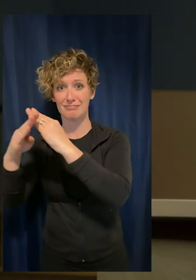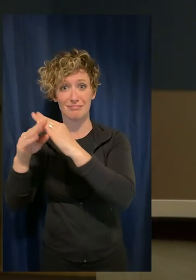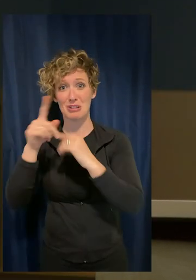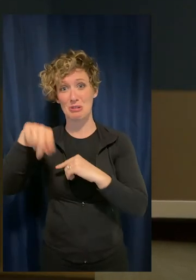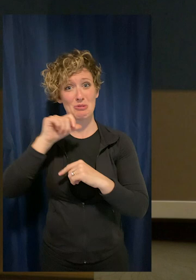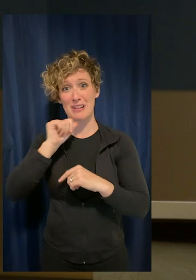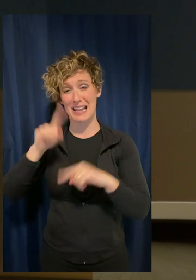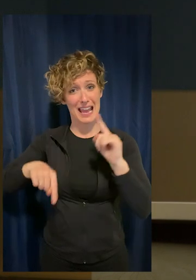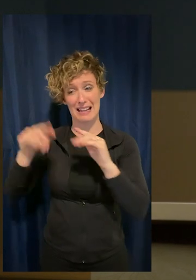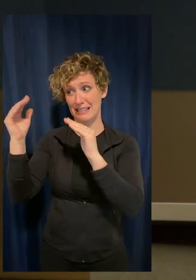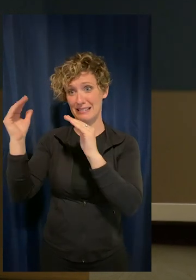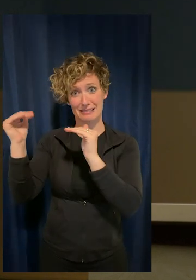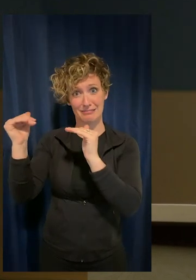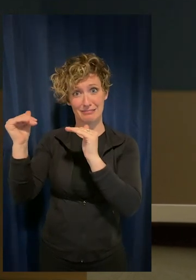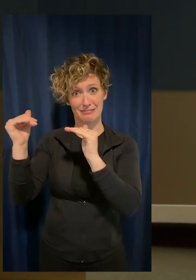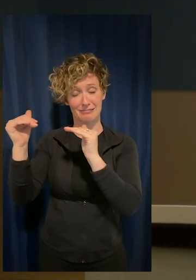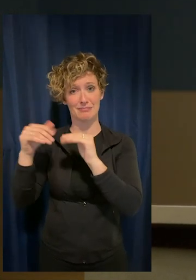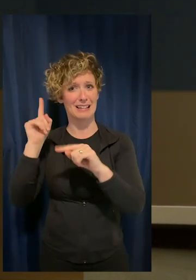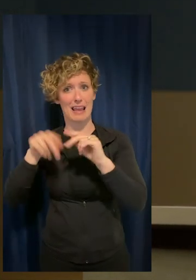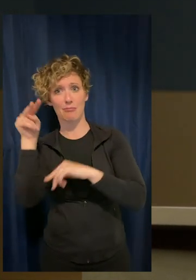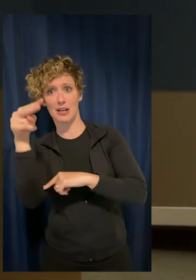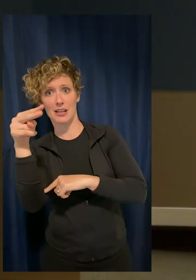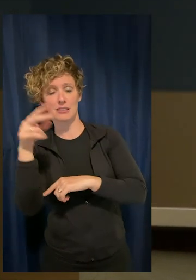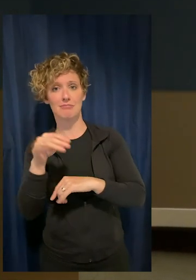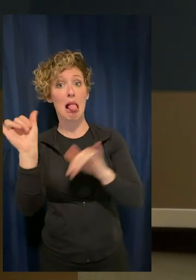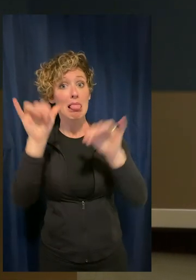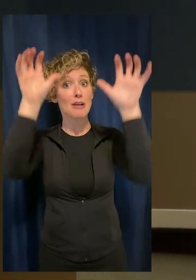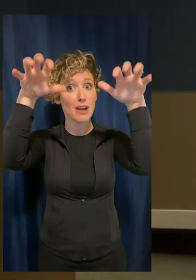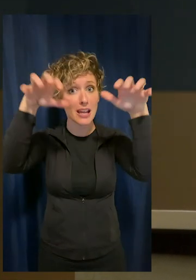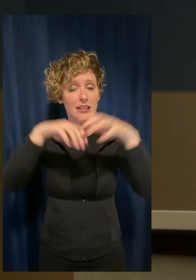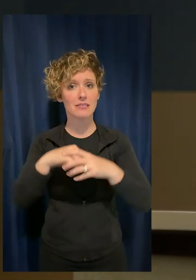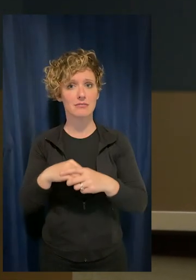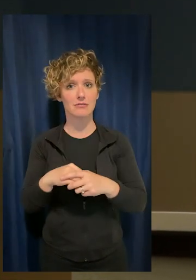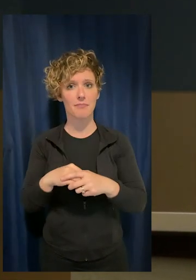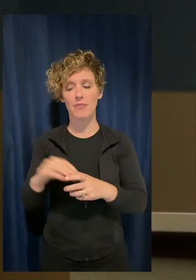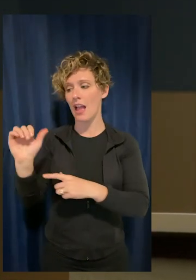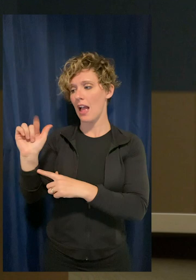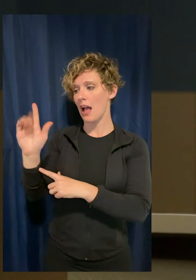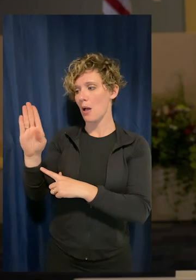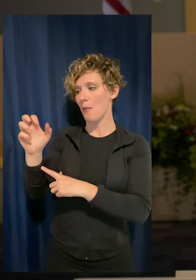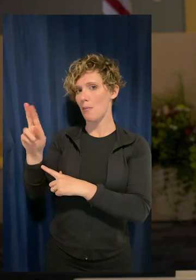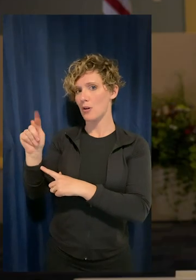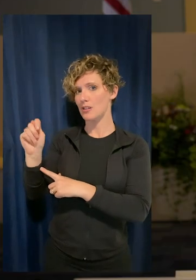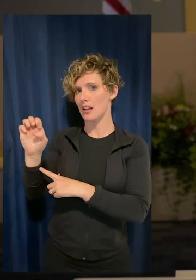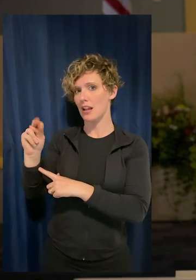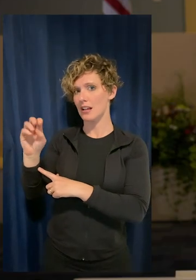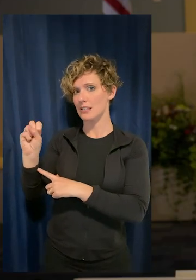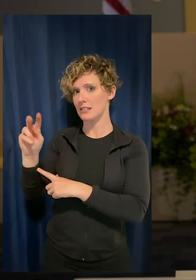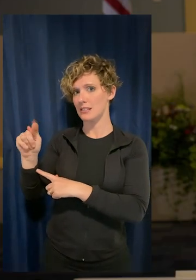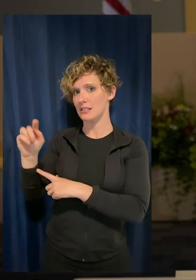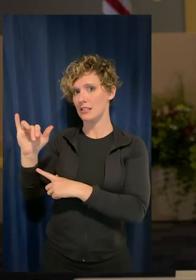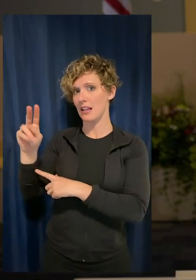I am reminded that Albert Einstein tells us that there are only two ways to live your life. One is as